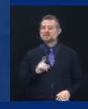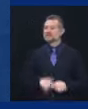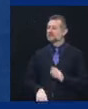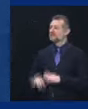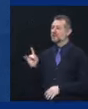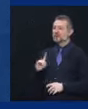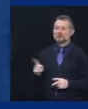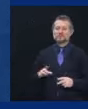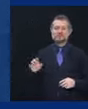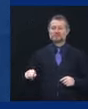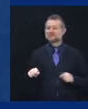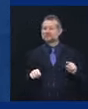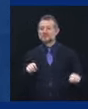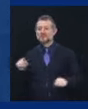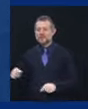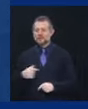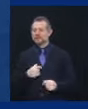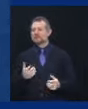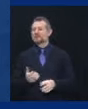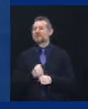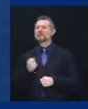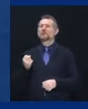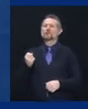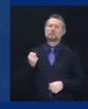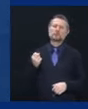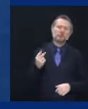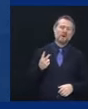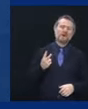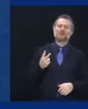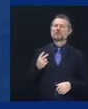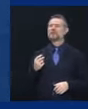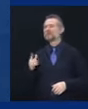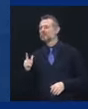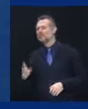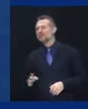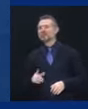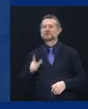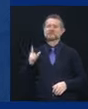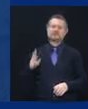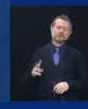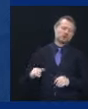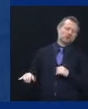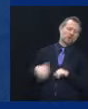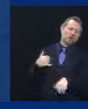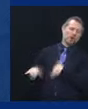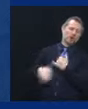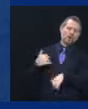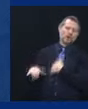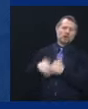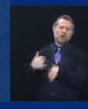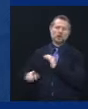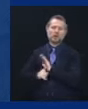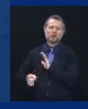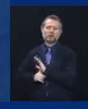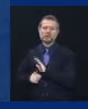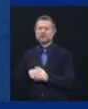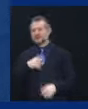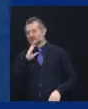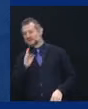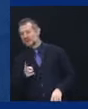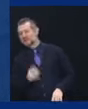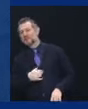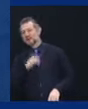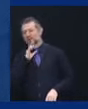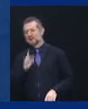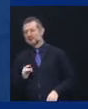calls every day from people who are 70, 80, 90 years old who say, I try calling all